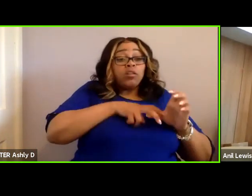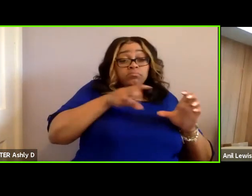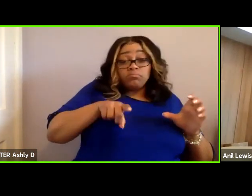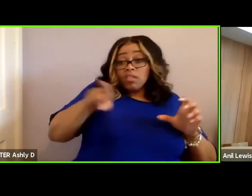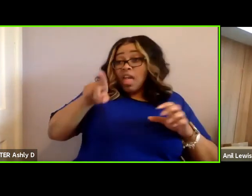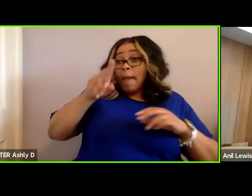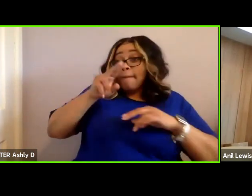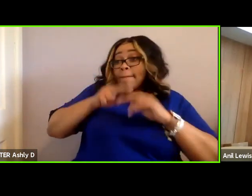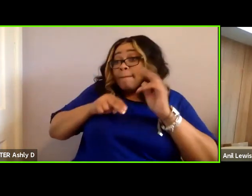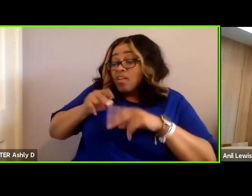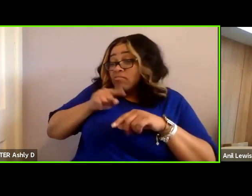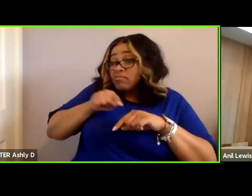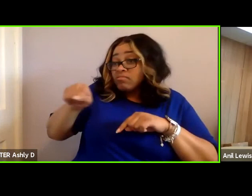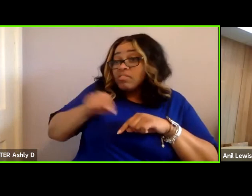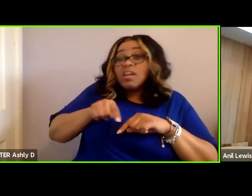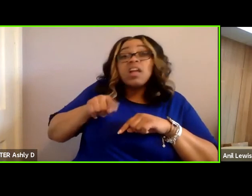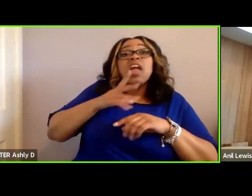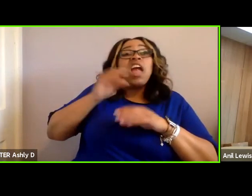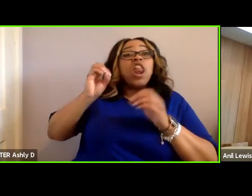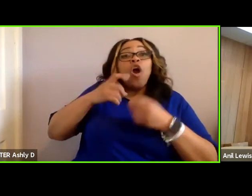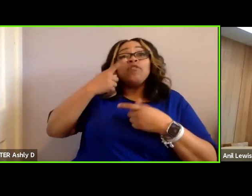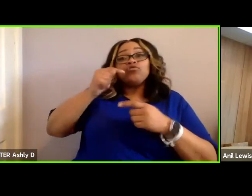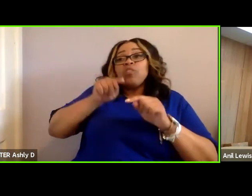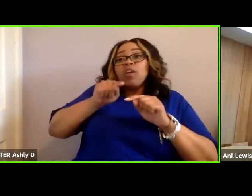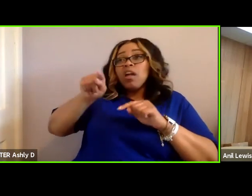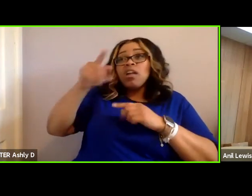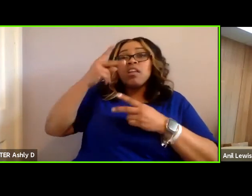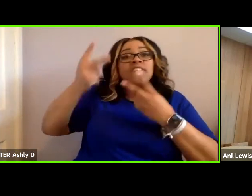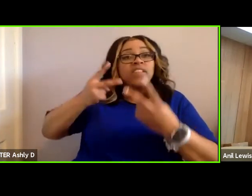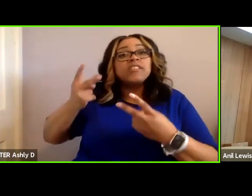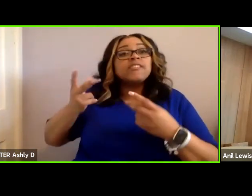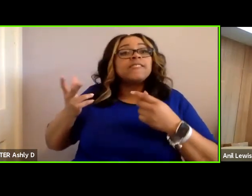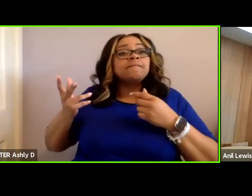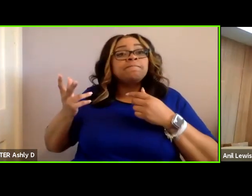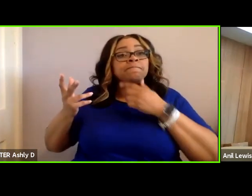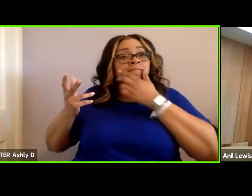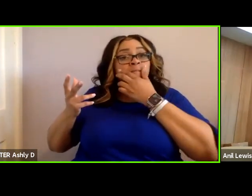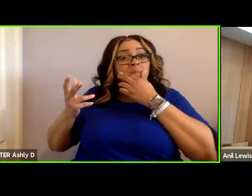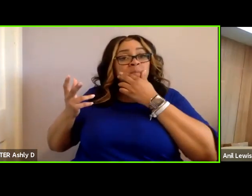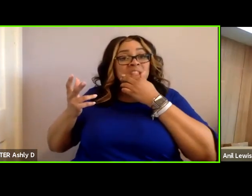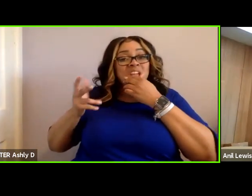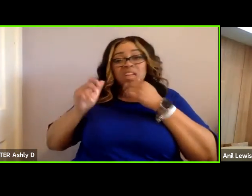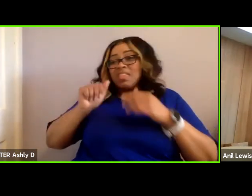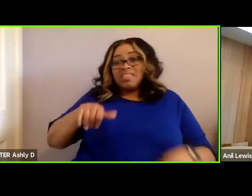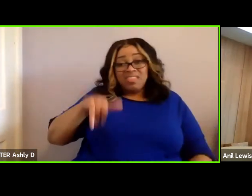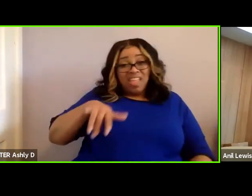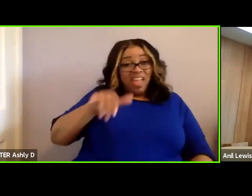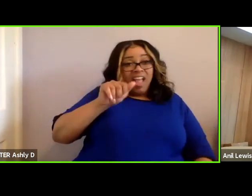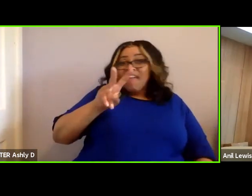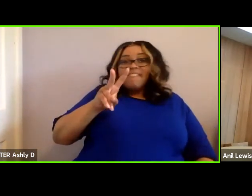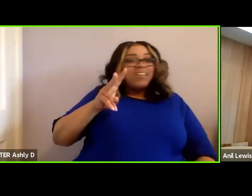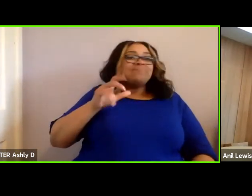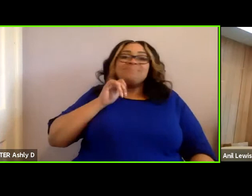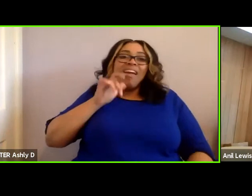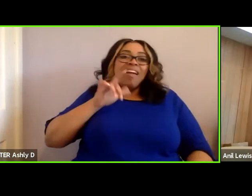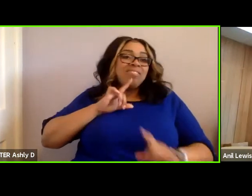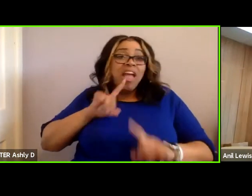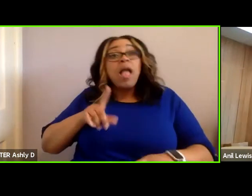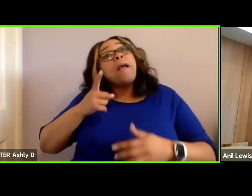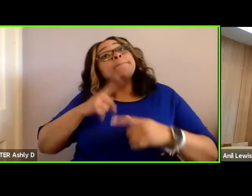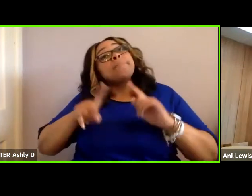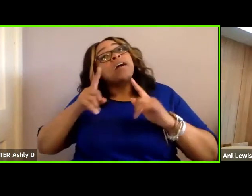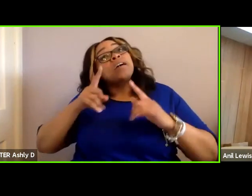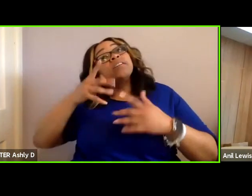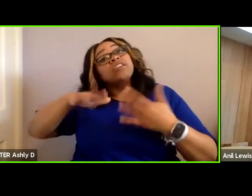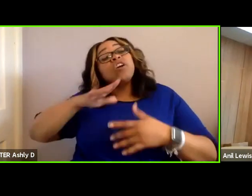you're going to, and then the office that you're going to visit. Autonomous vehicle may not be the answer, but integrating the use of